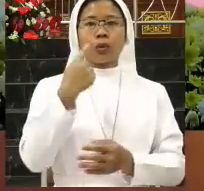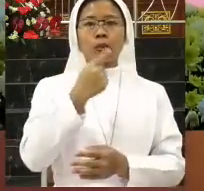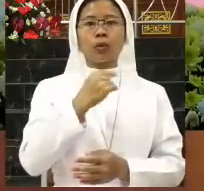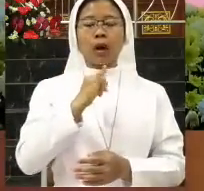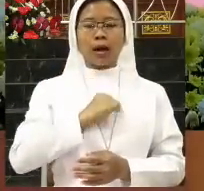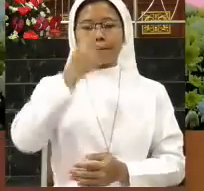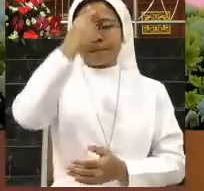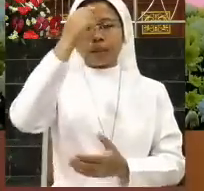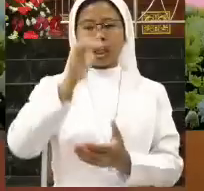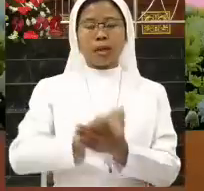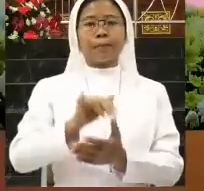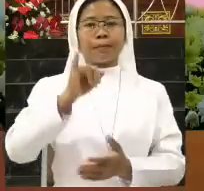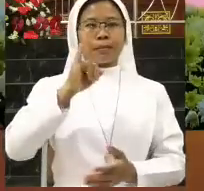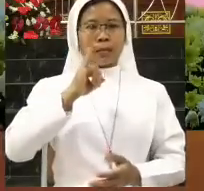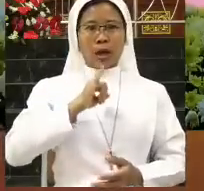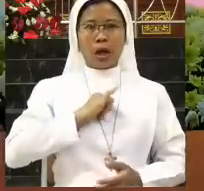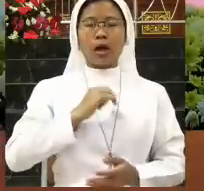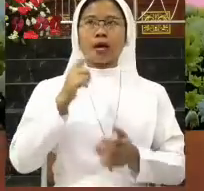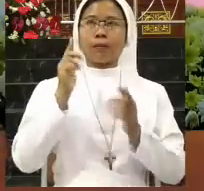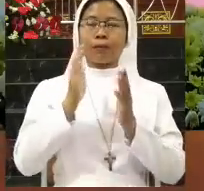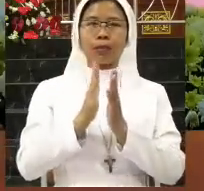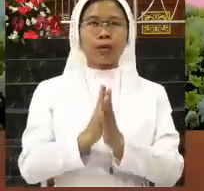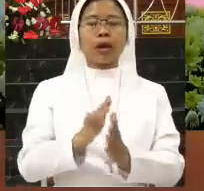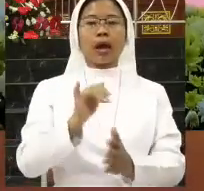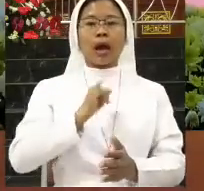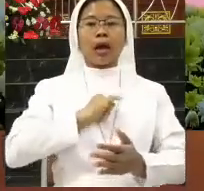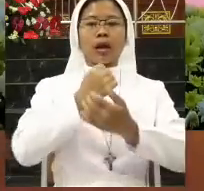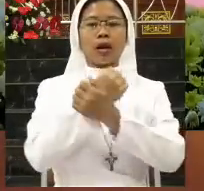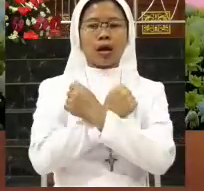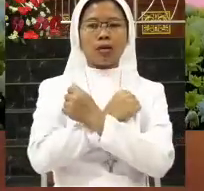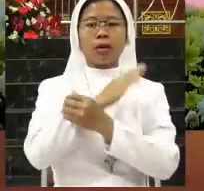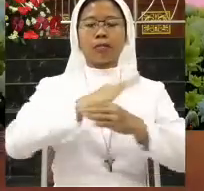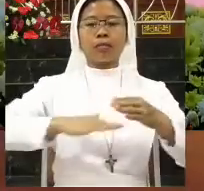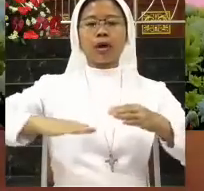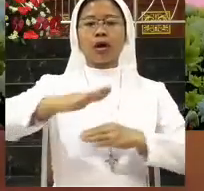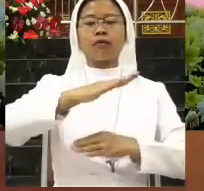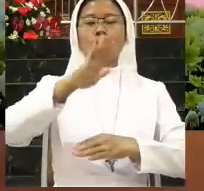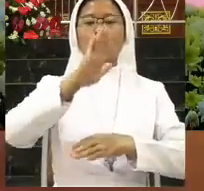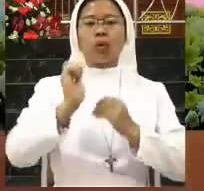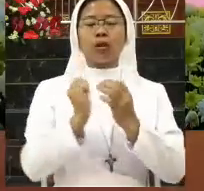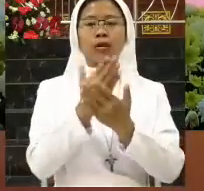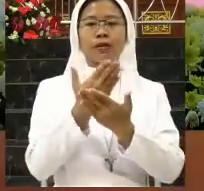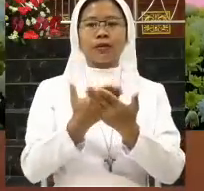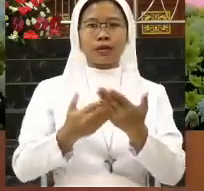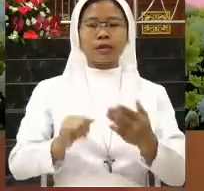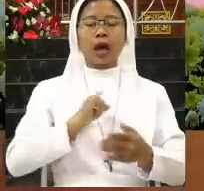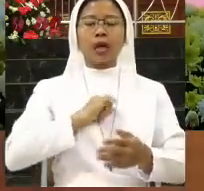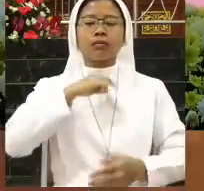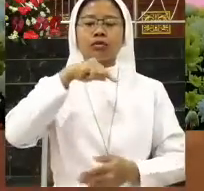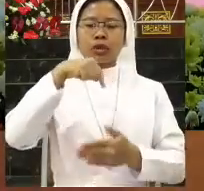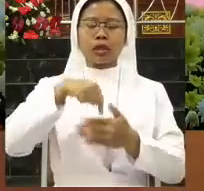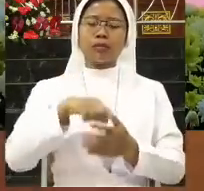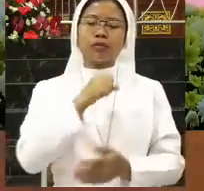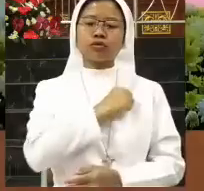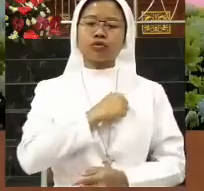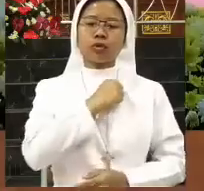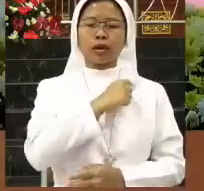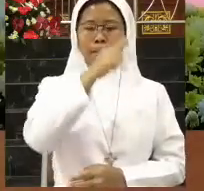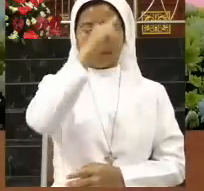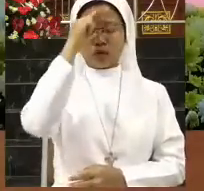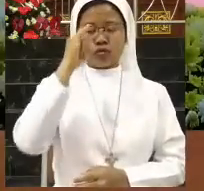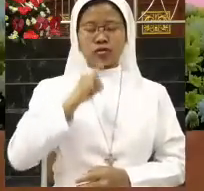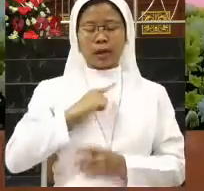believe, in whom I hope, and whom I love above all things, I am deeply sorry for having offended